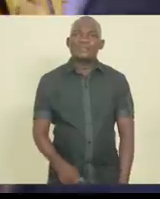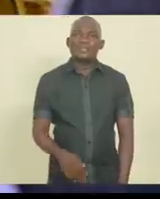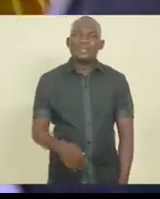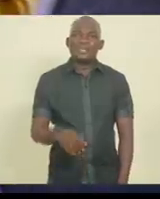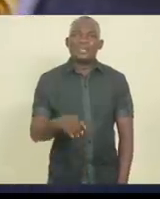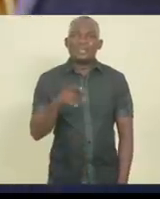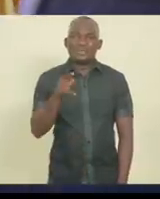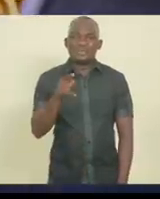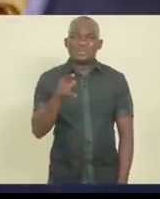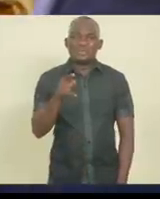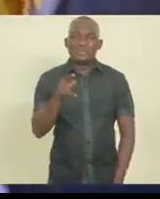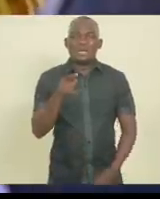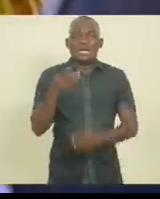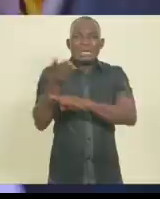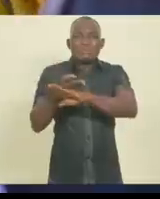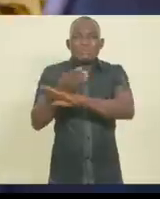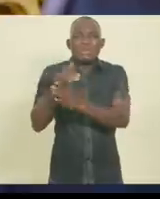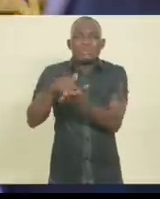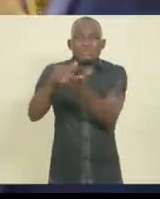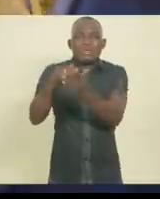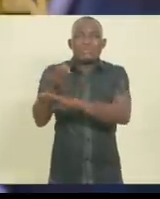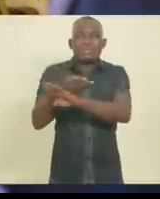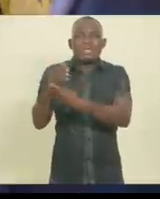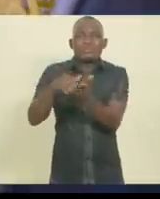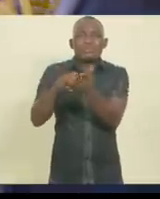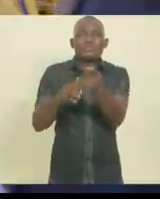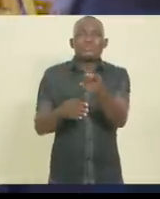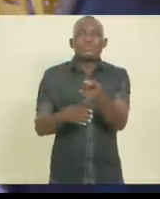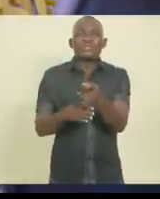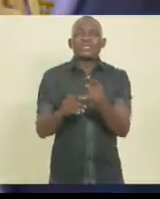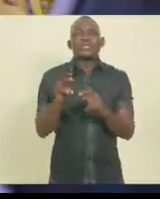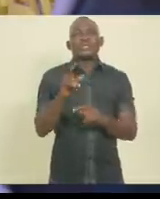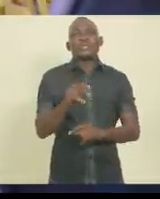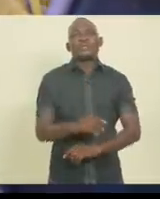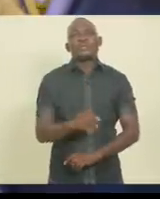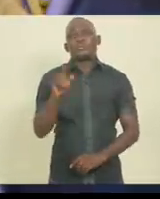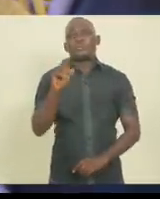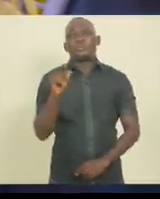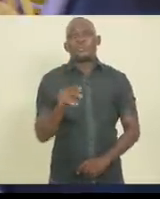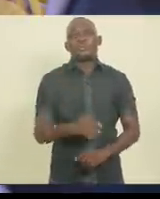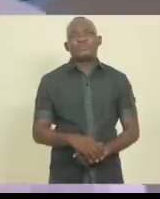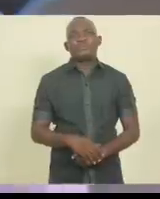No. Just on the day when I've just nothing to eat.